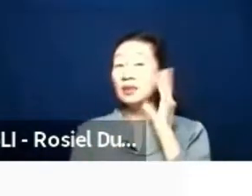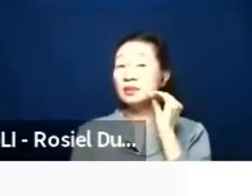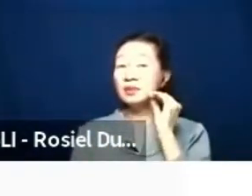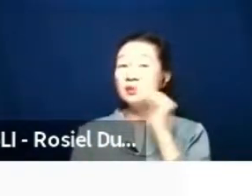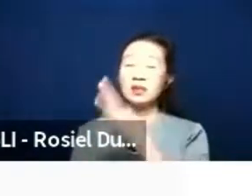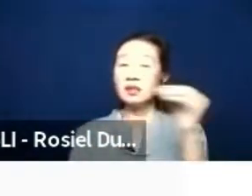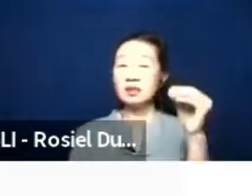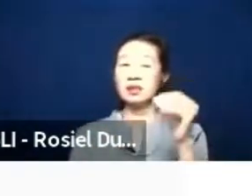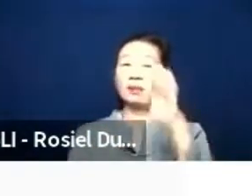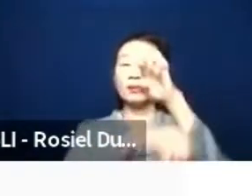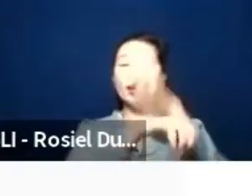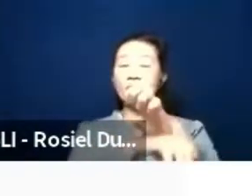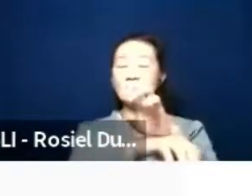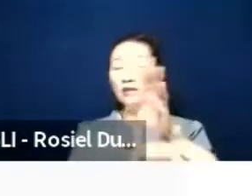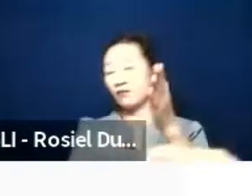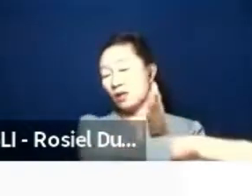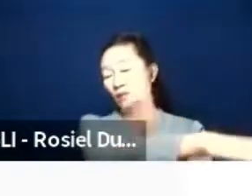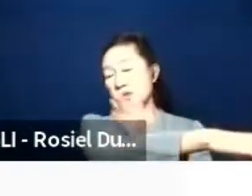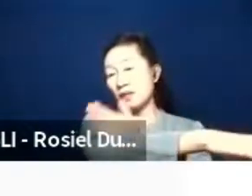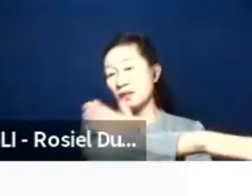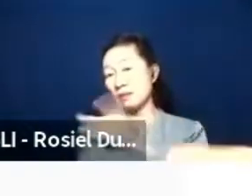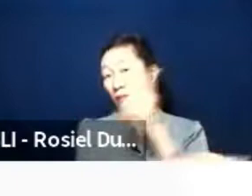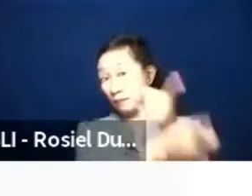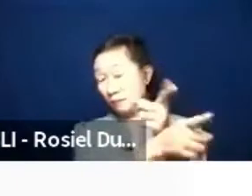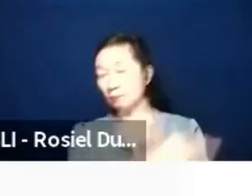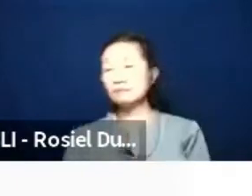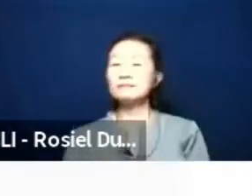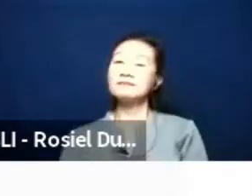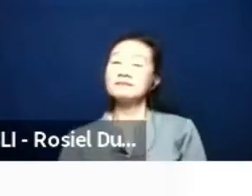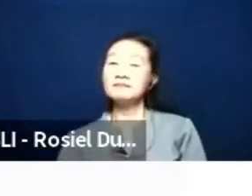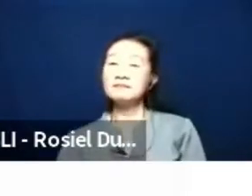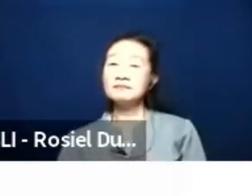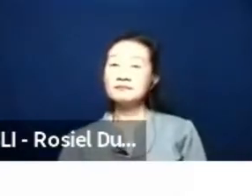and about employment development. No?